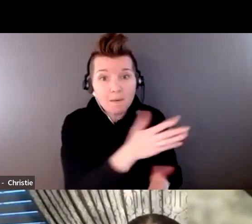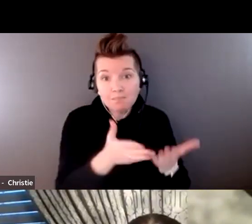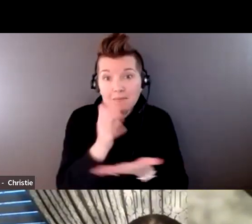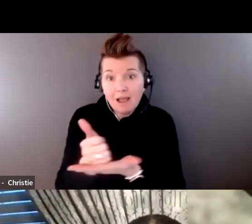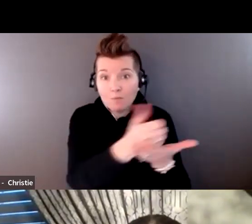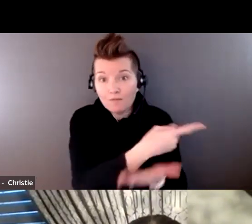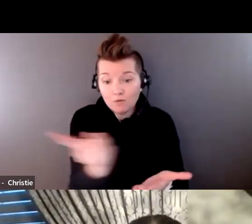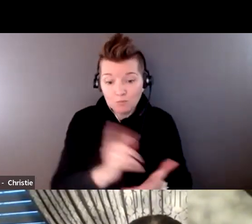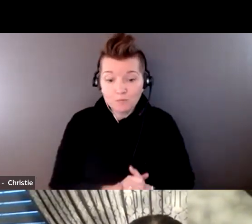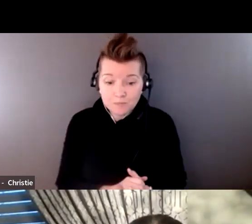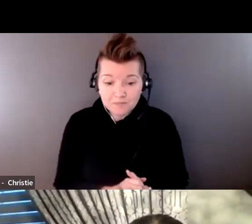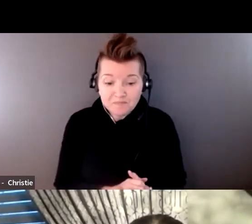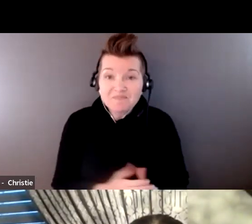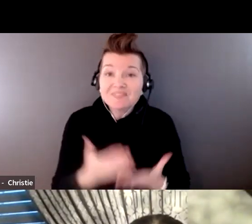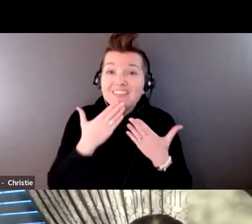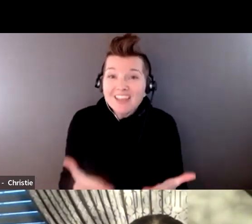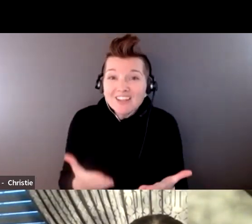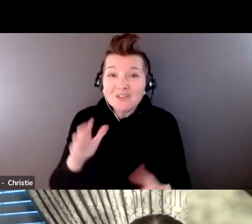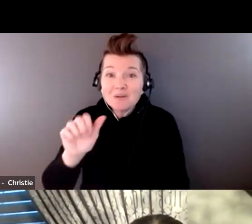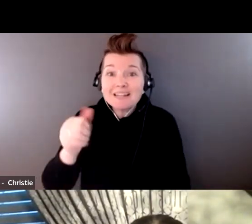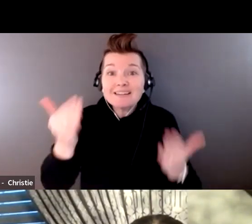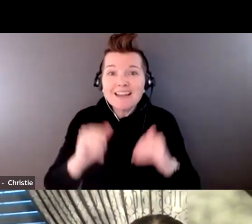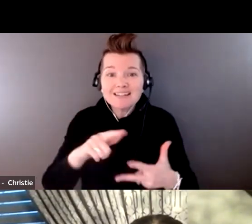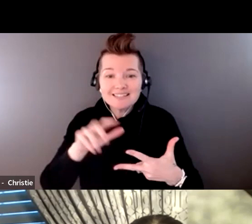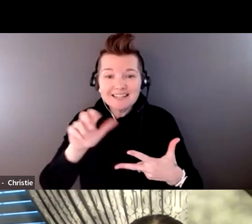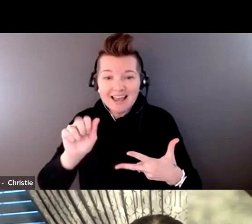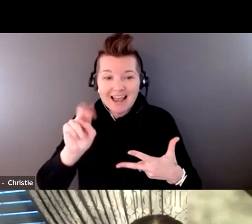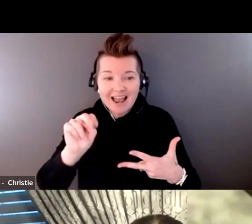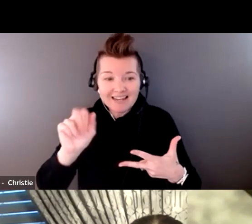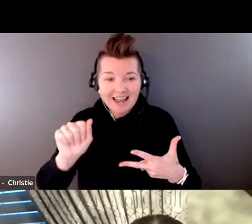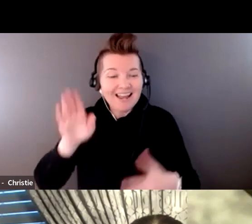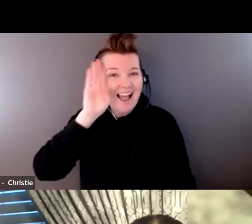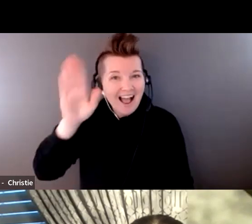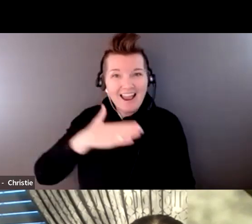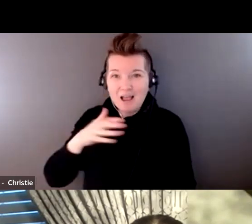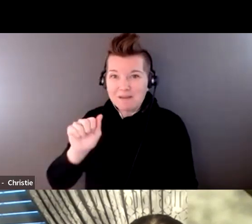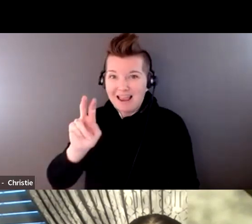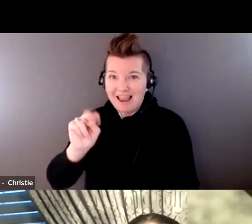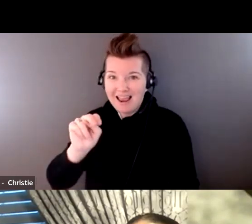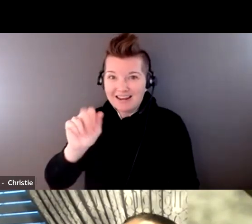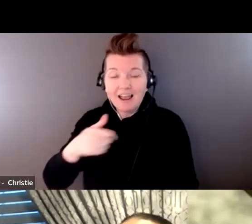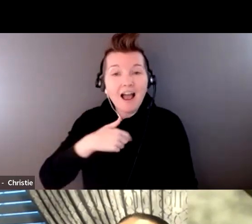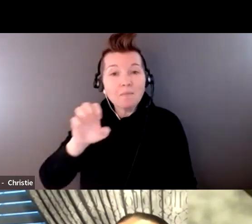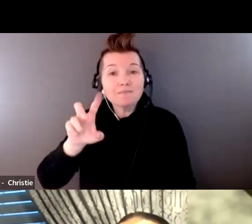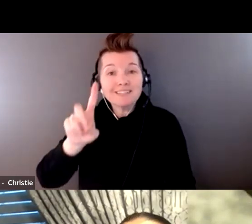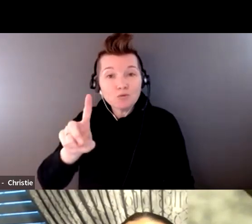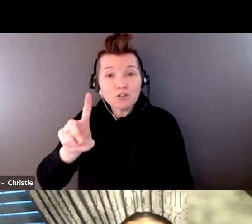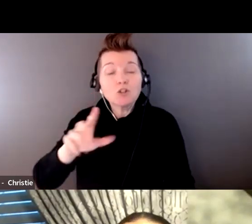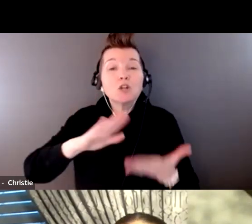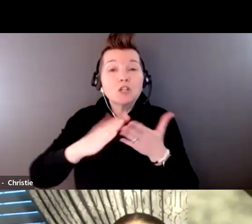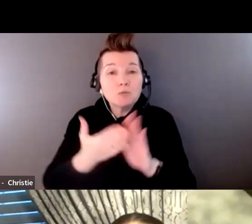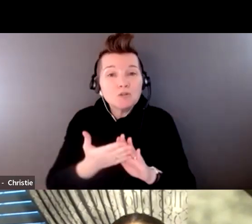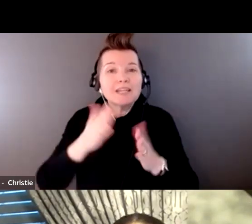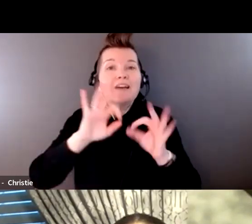you for joining us today. Anna, so happy to have you here. Hi, this is Anna. I'm the Executive Director from Community